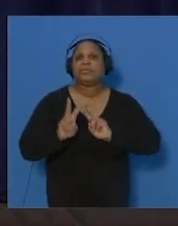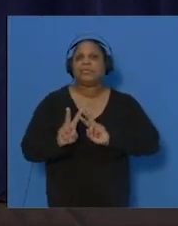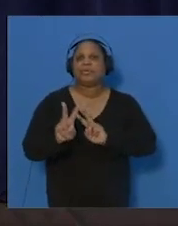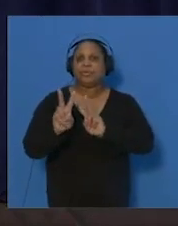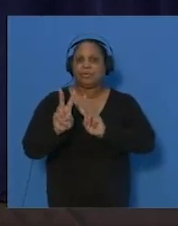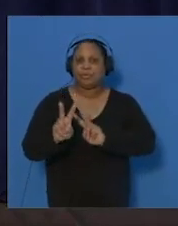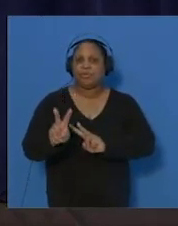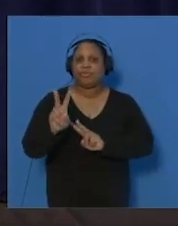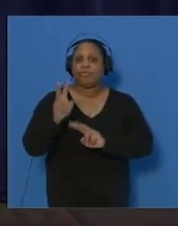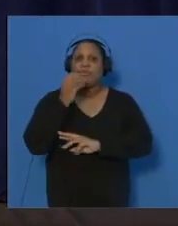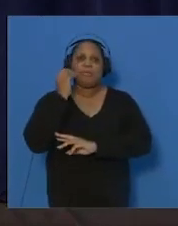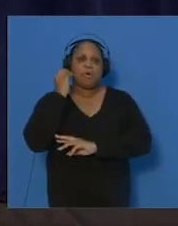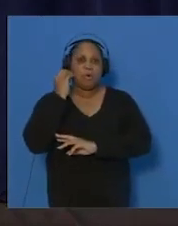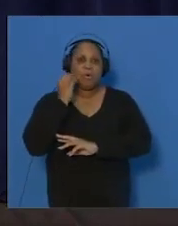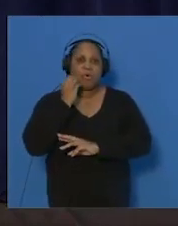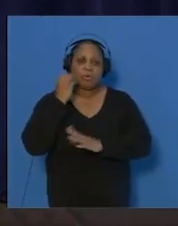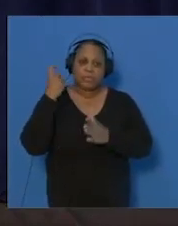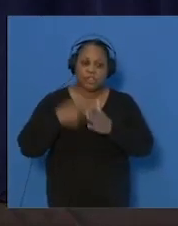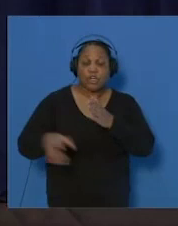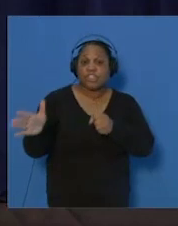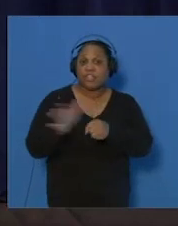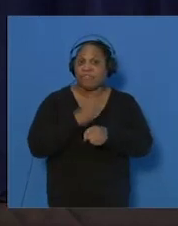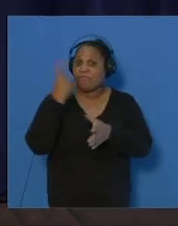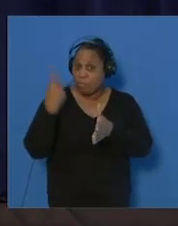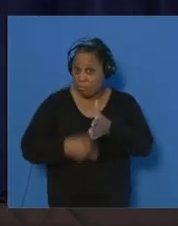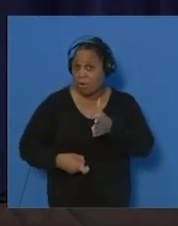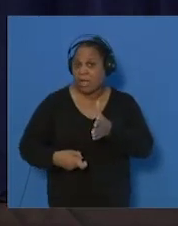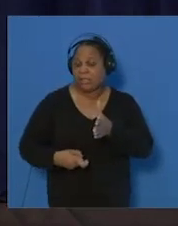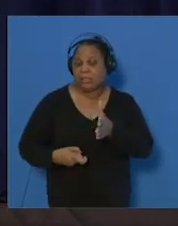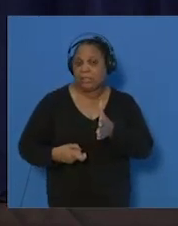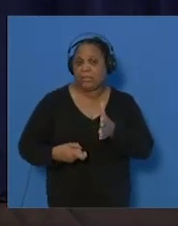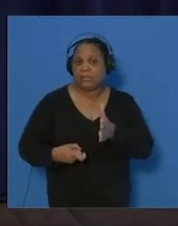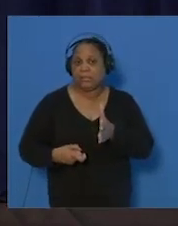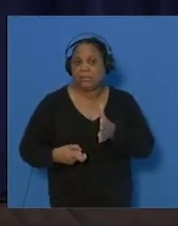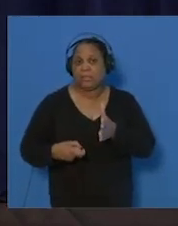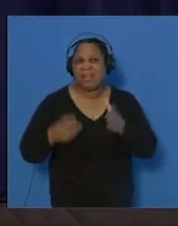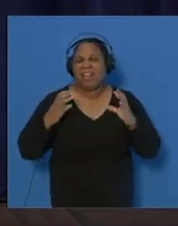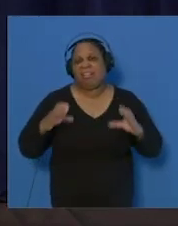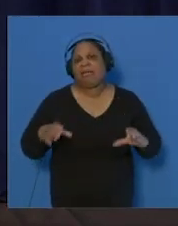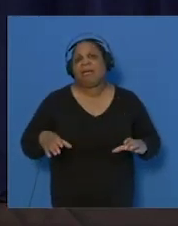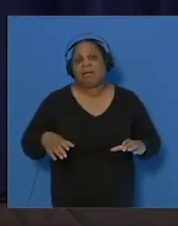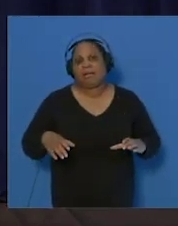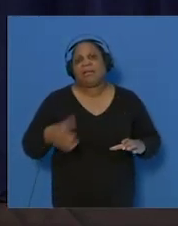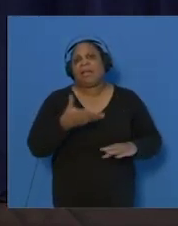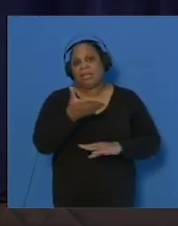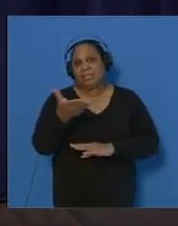undertakers that are still charging full price, and the clients that